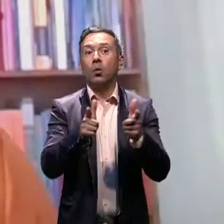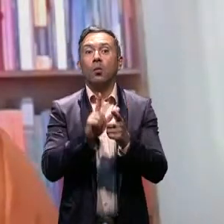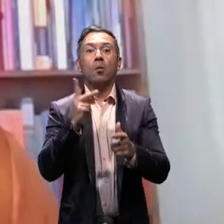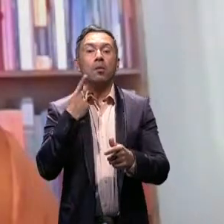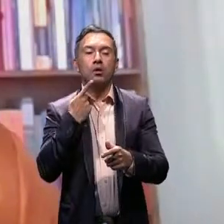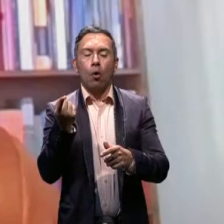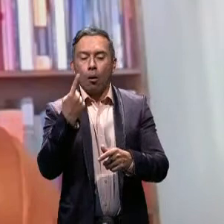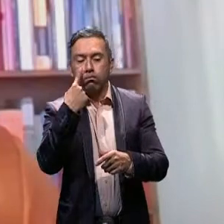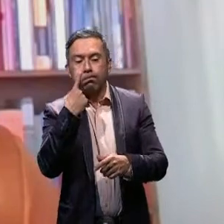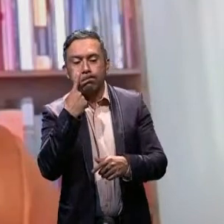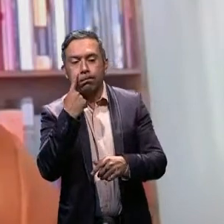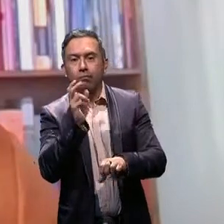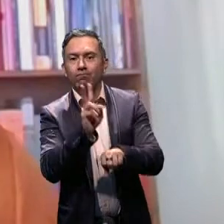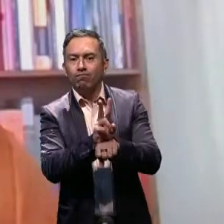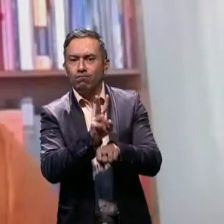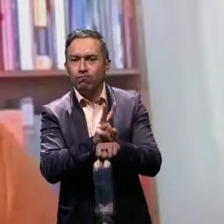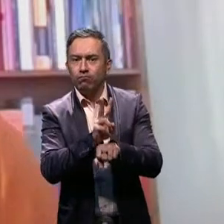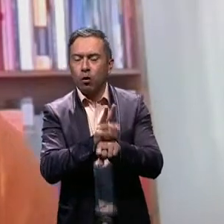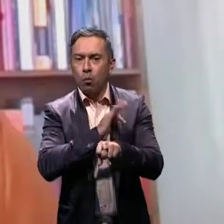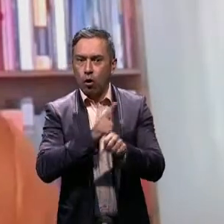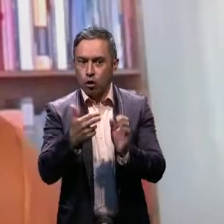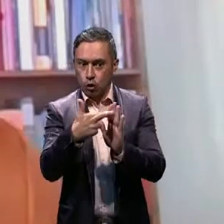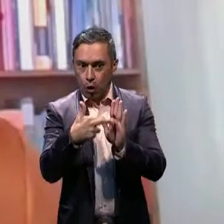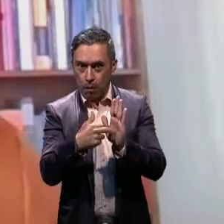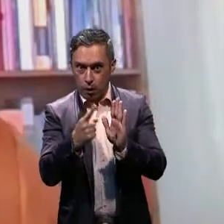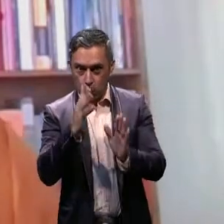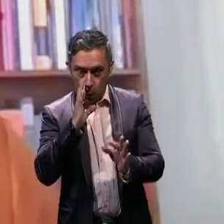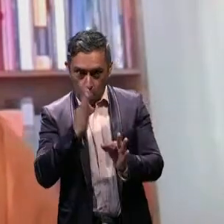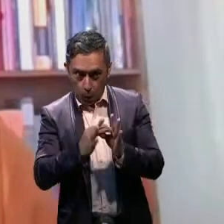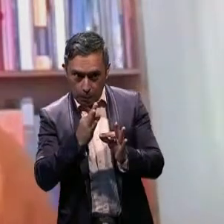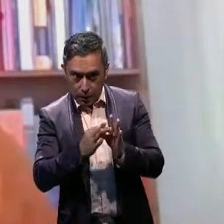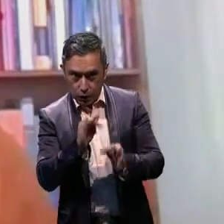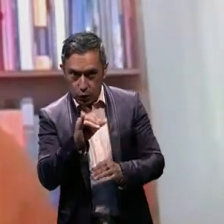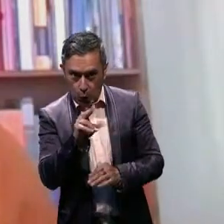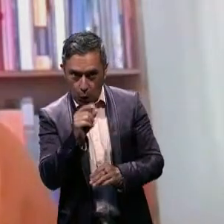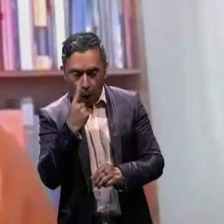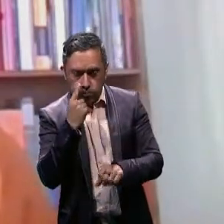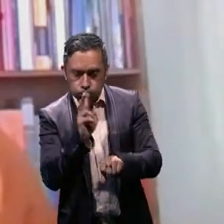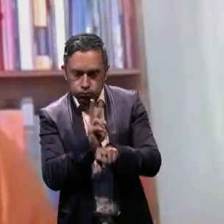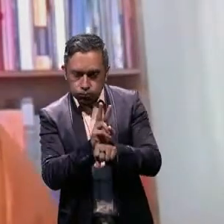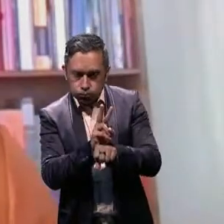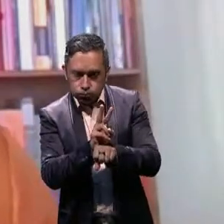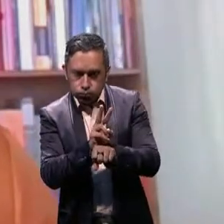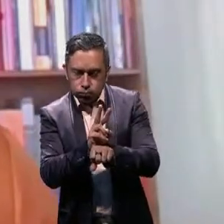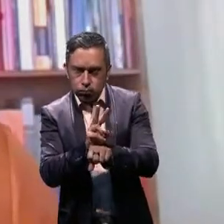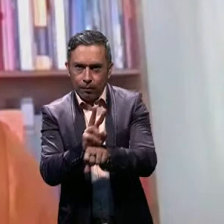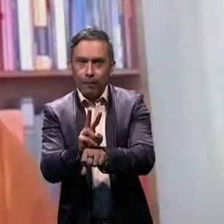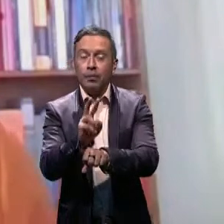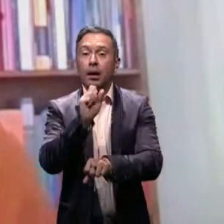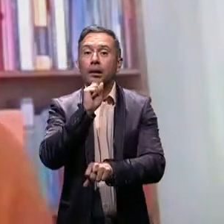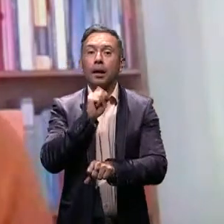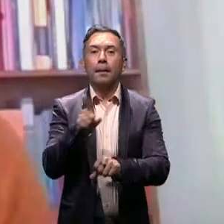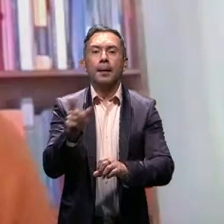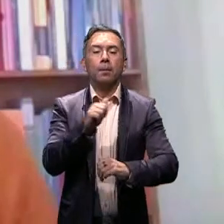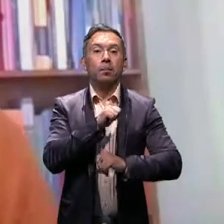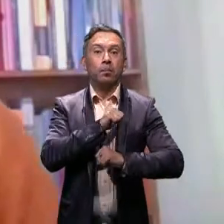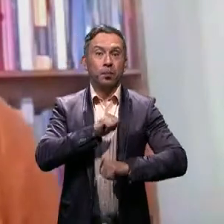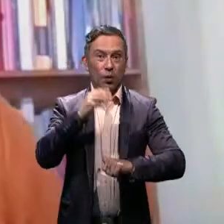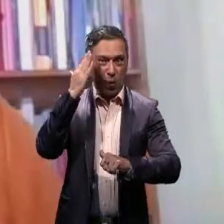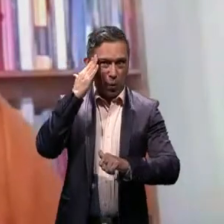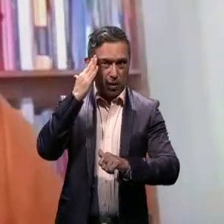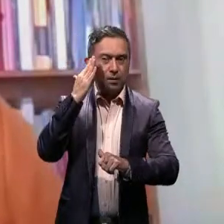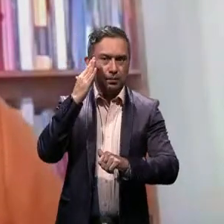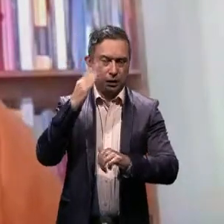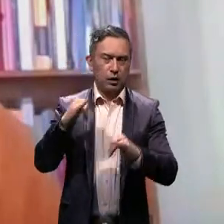follow-up with political organizations and also with electoral